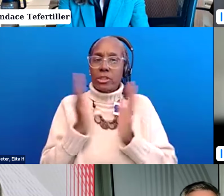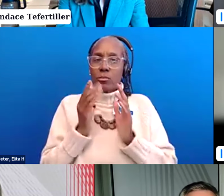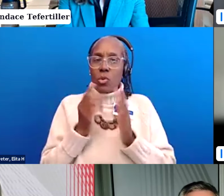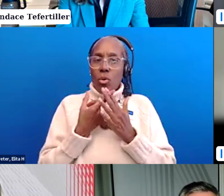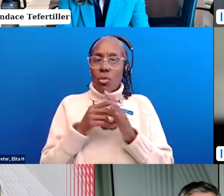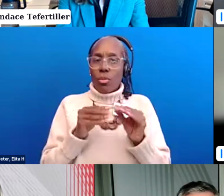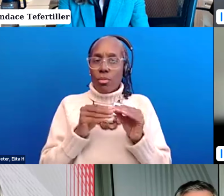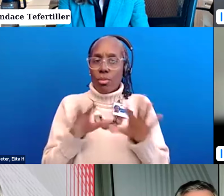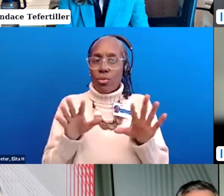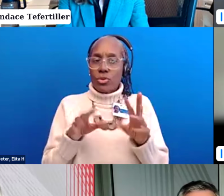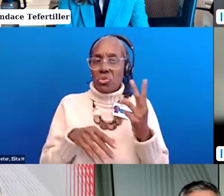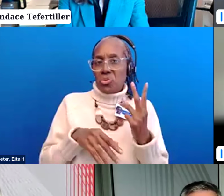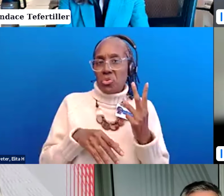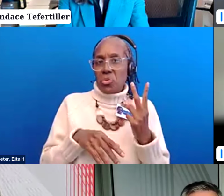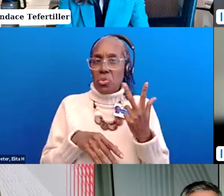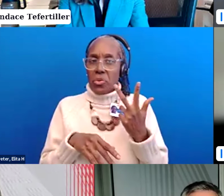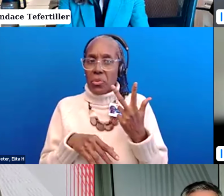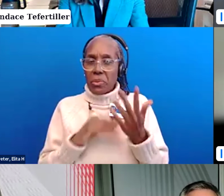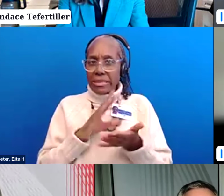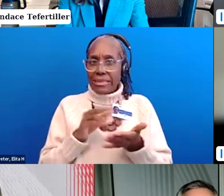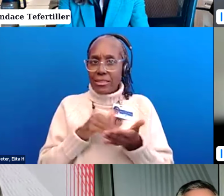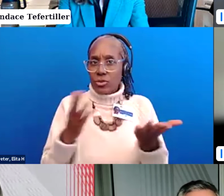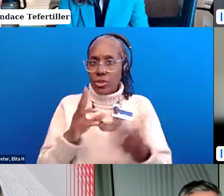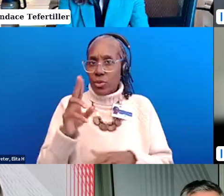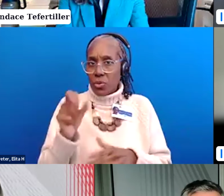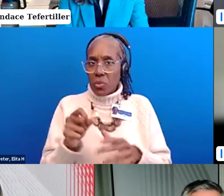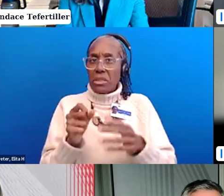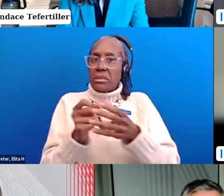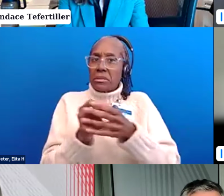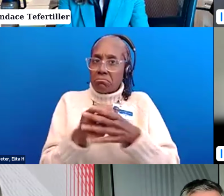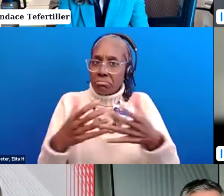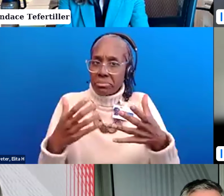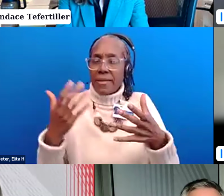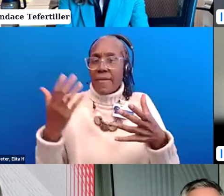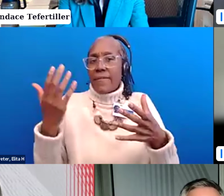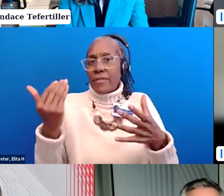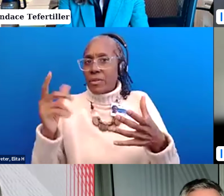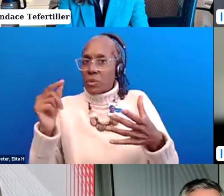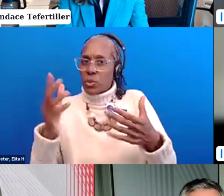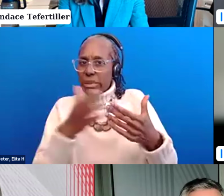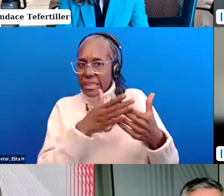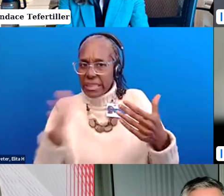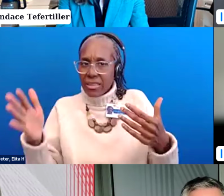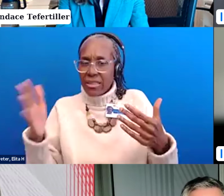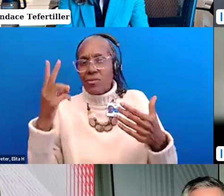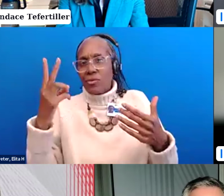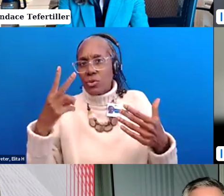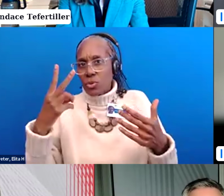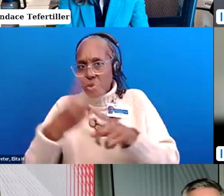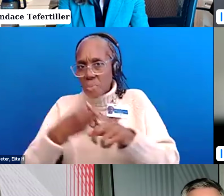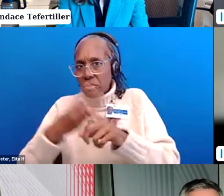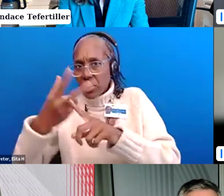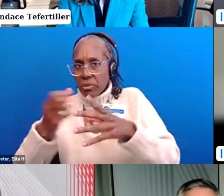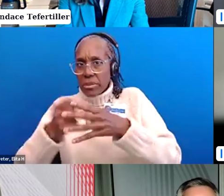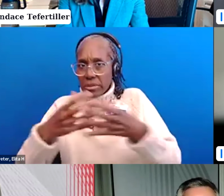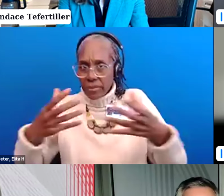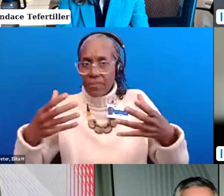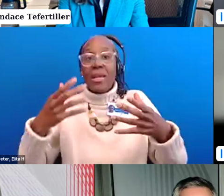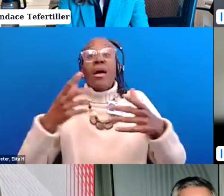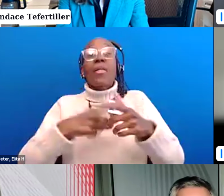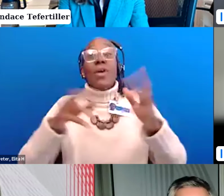with 2 or 3 centers in the US, ramping up to 15 or 20 over the course of the next 2 or 3 months. And then